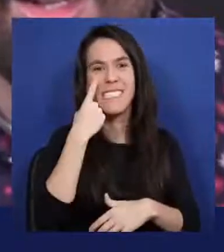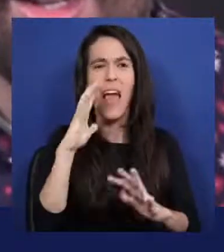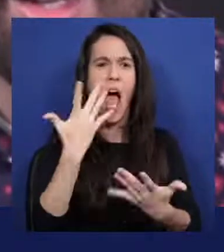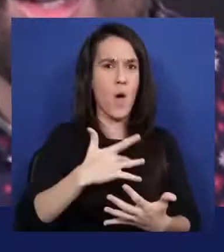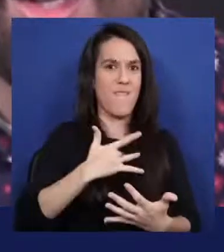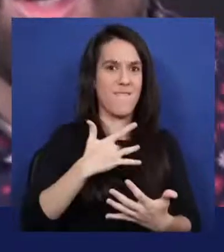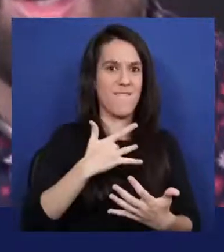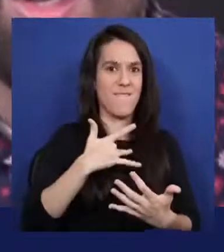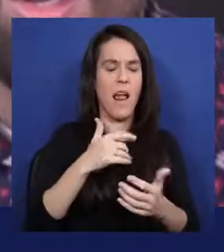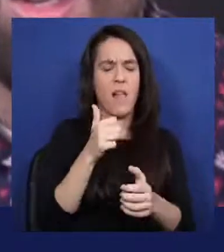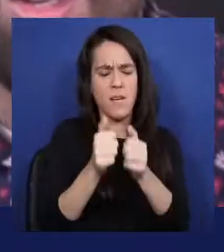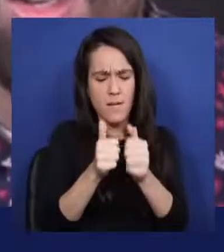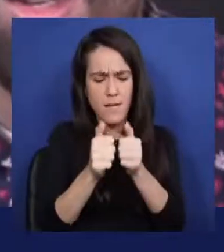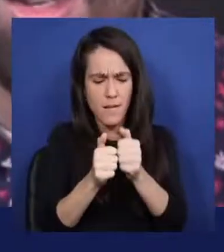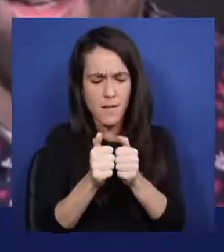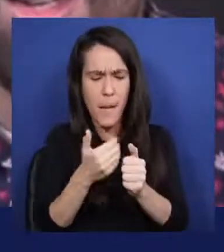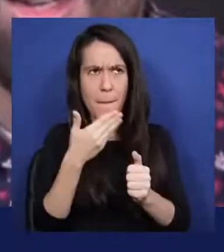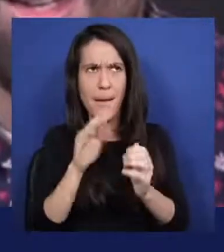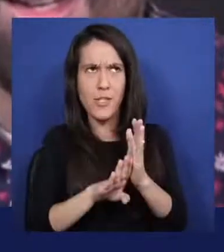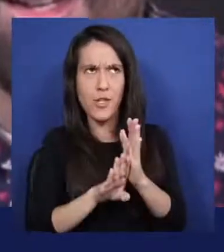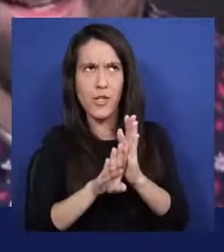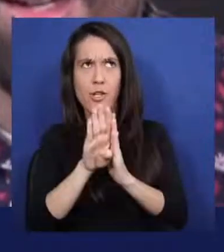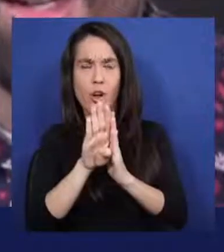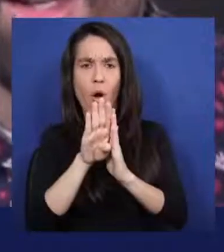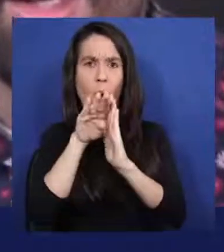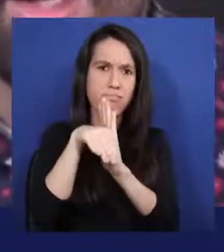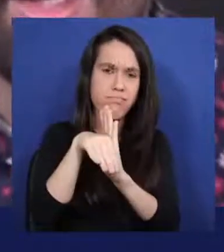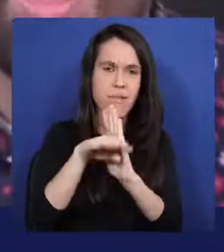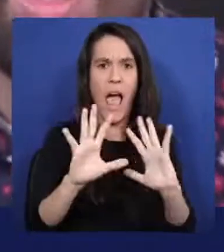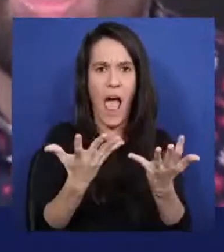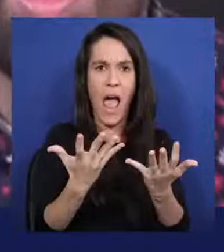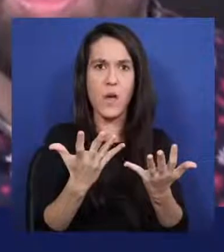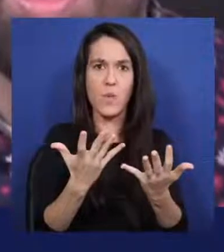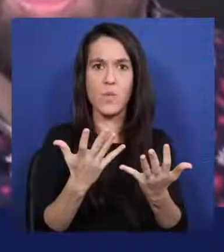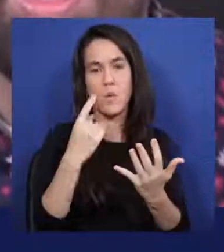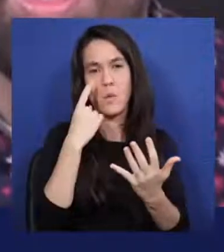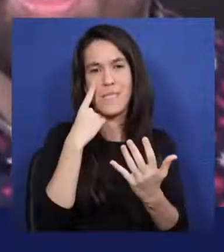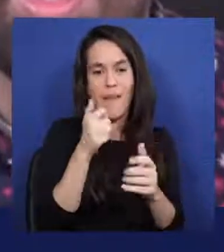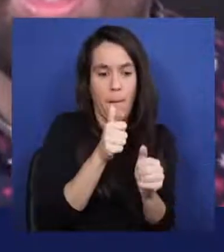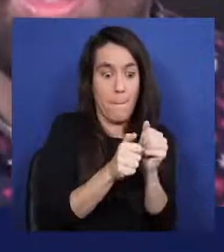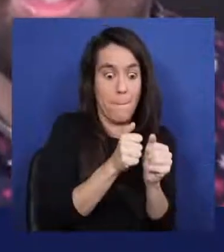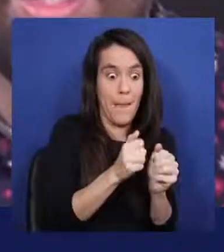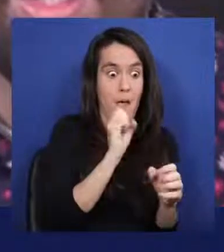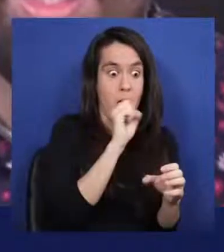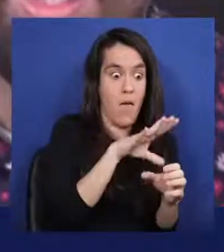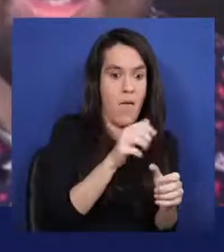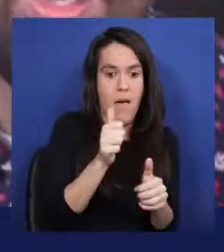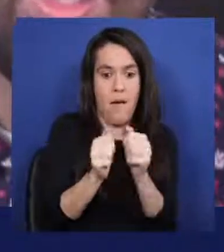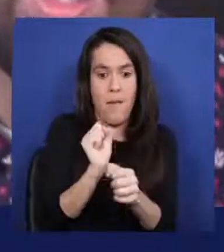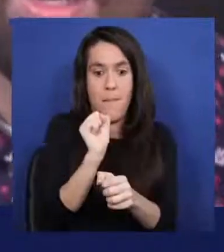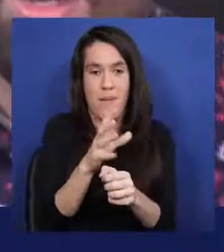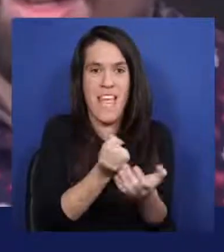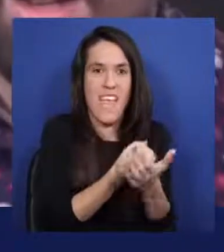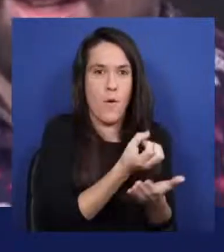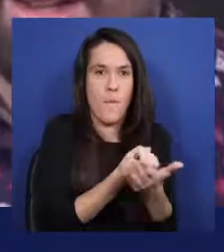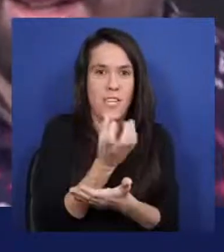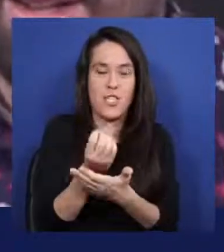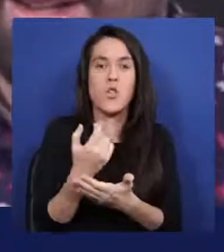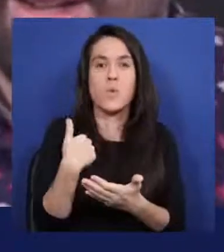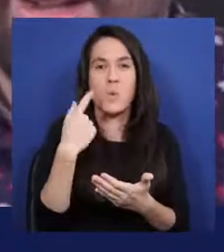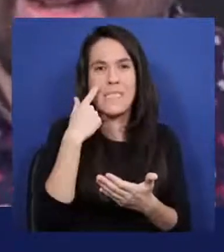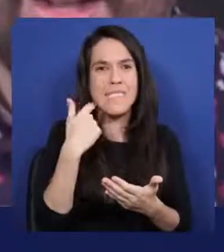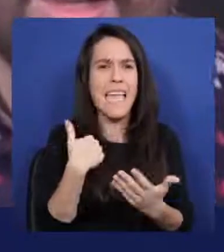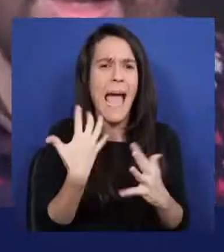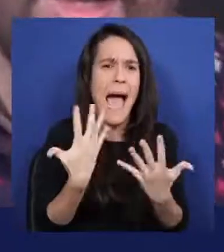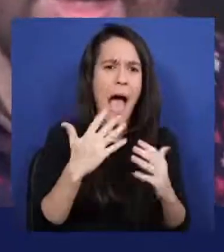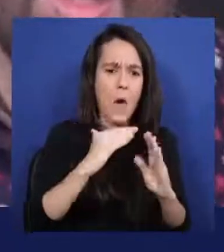down, I'm like, okay, my mood is down right away. So we decided to figure out how we can improve it,